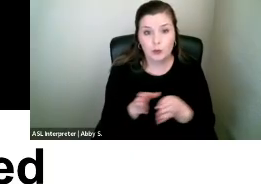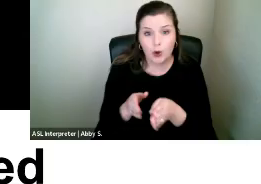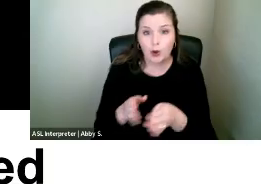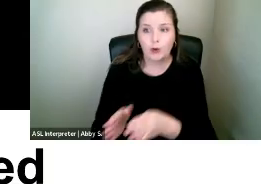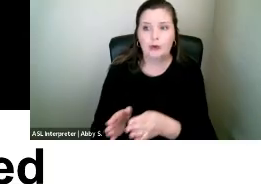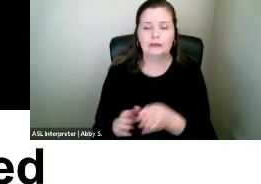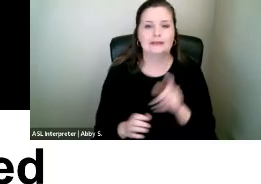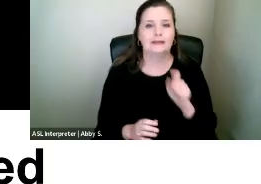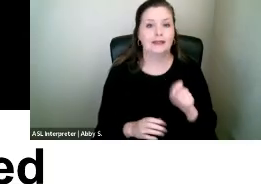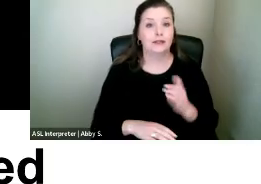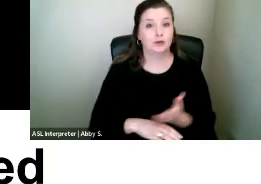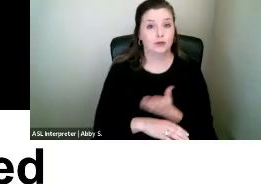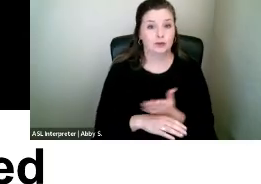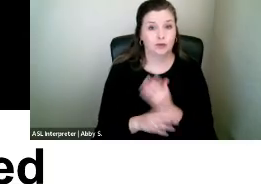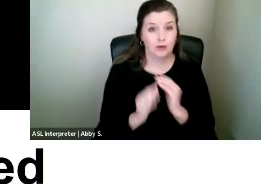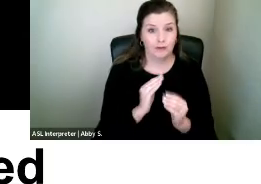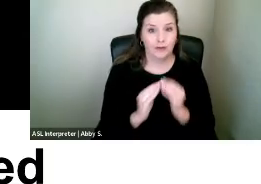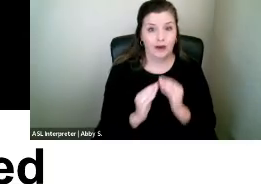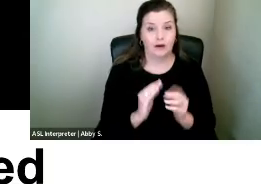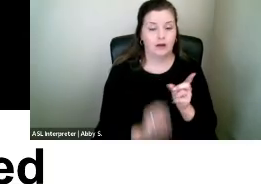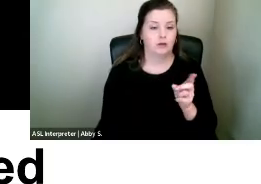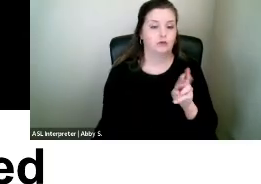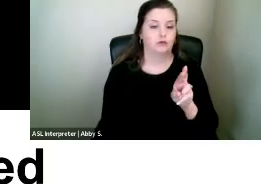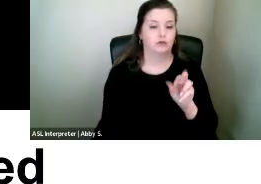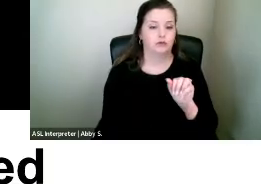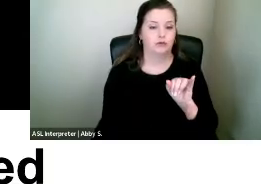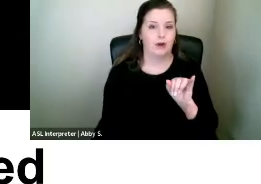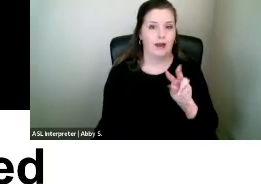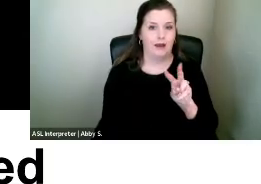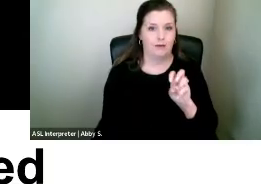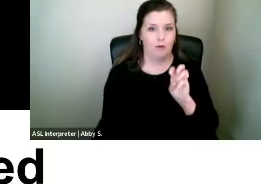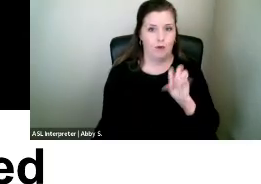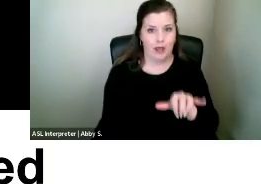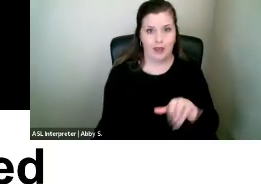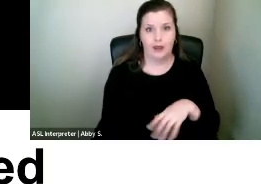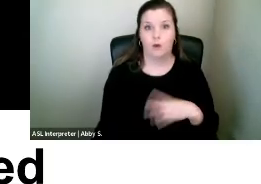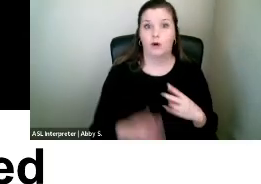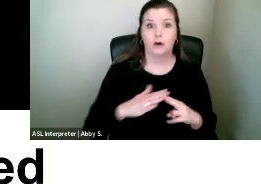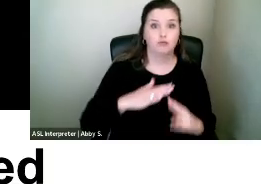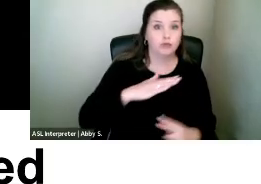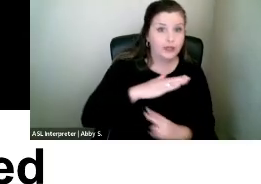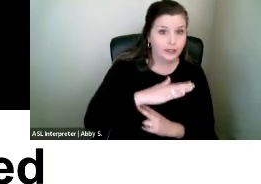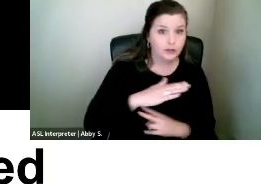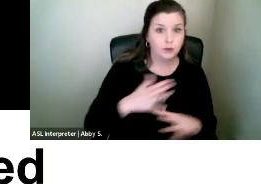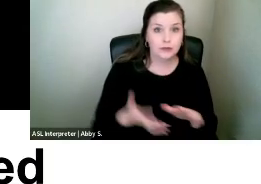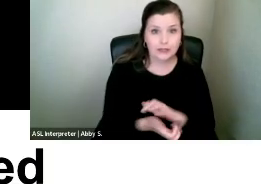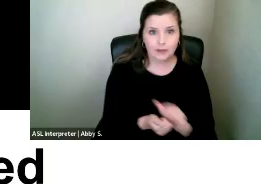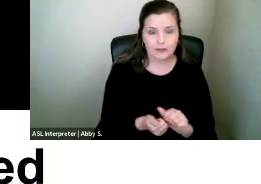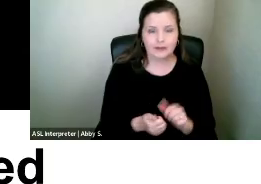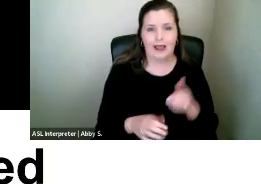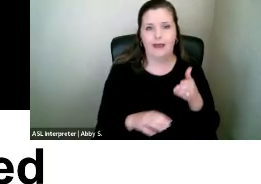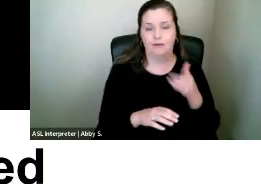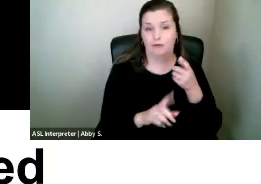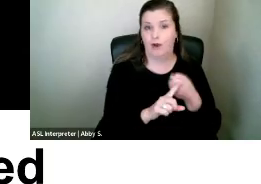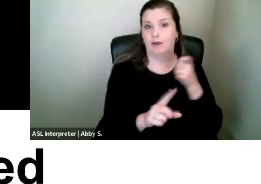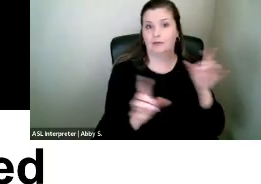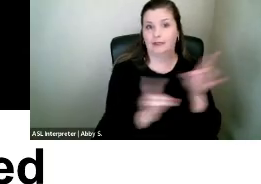any driveways, bridges, or that were damaged as a result of a